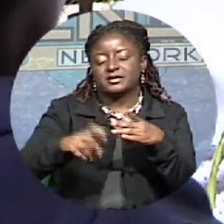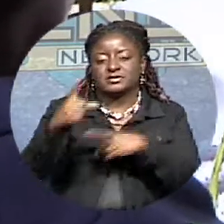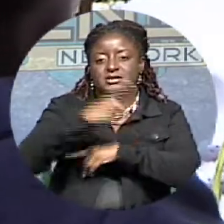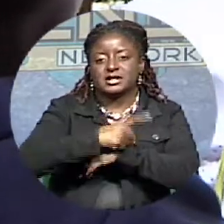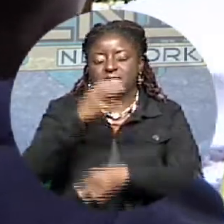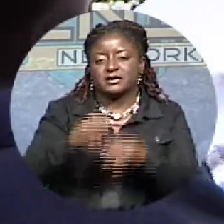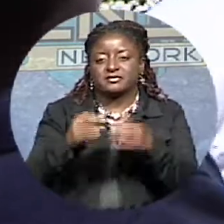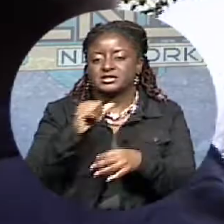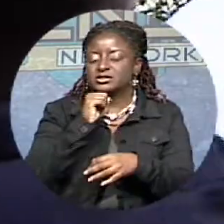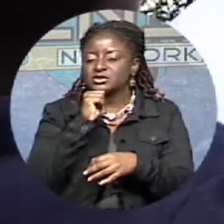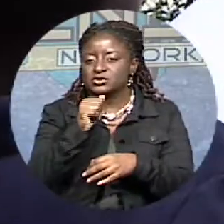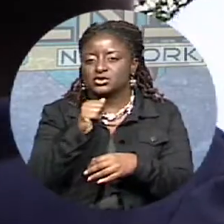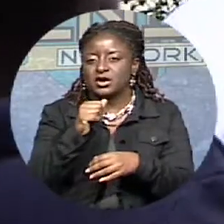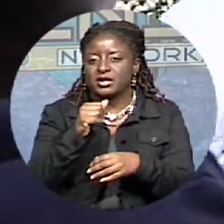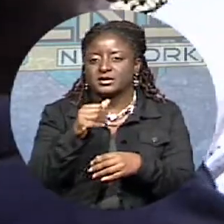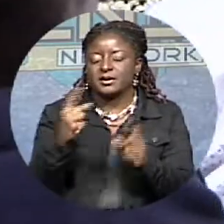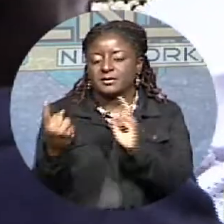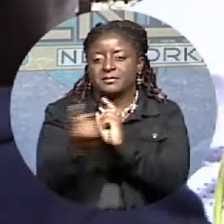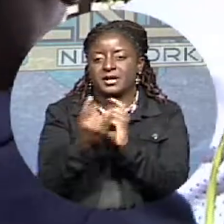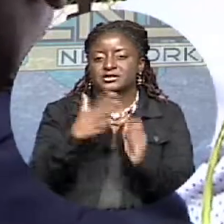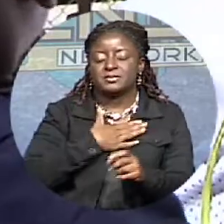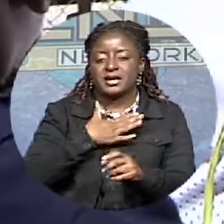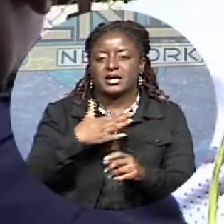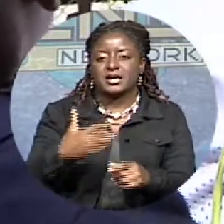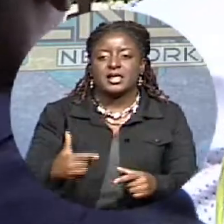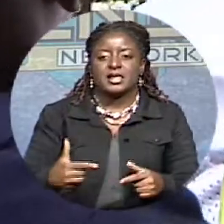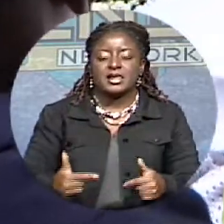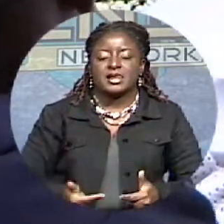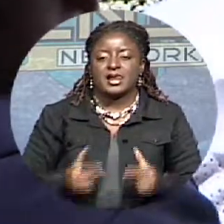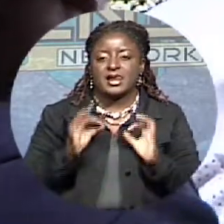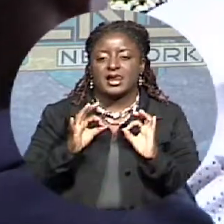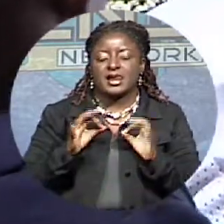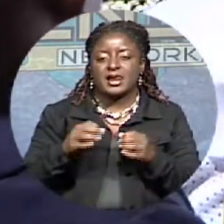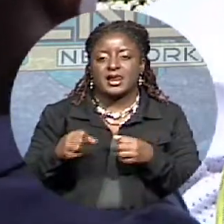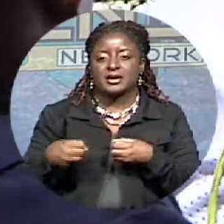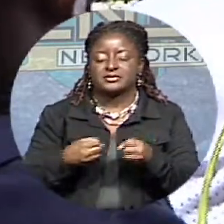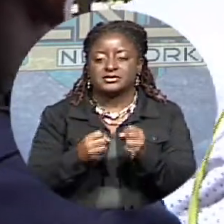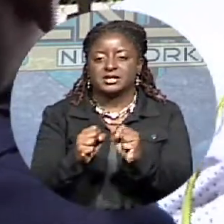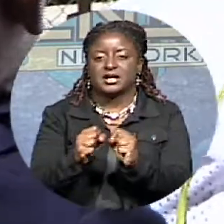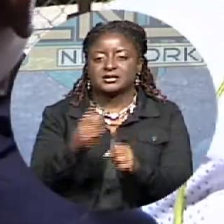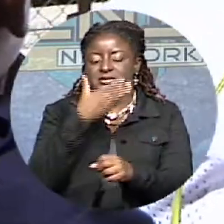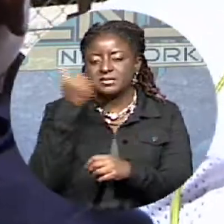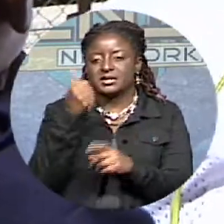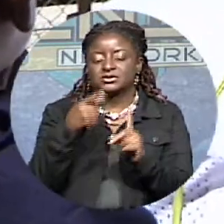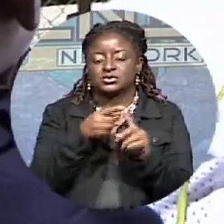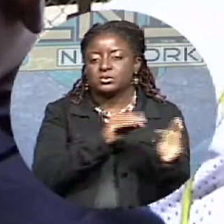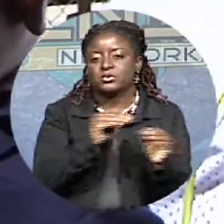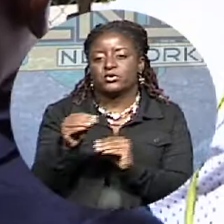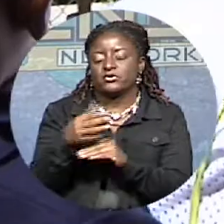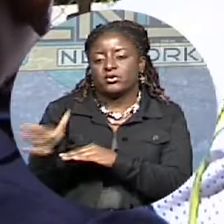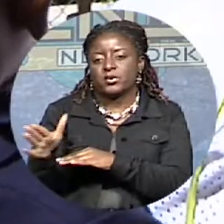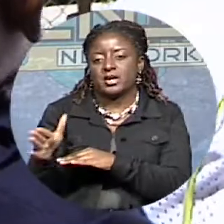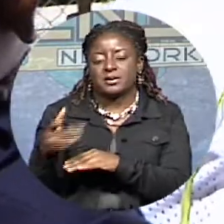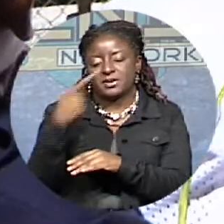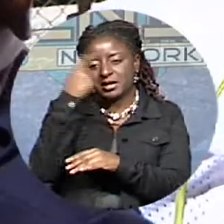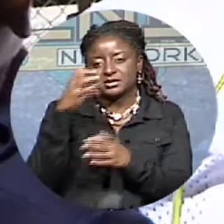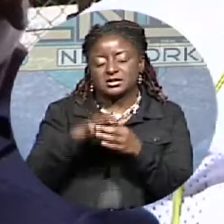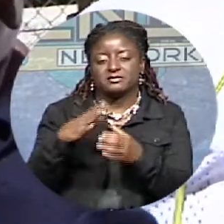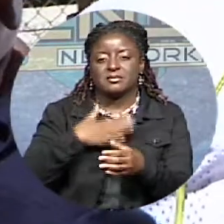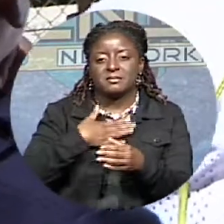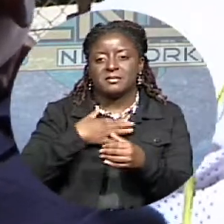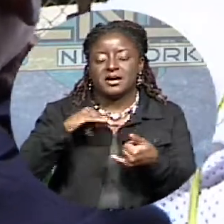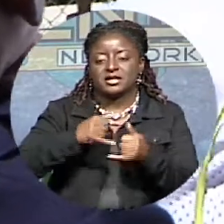if it don't fit my lifestyle or can't support my lifestyle, I think it was best for me to move away due to my injuries and the